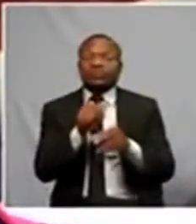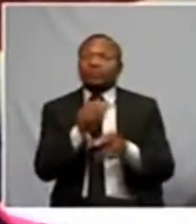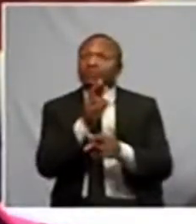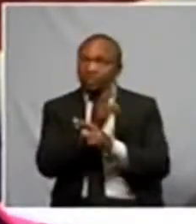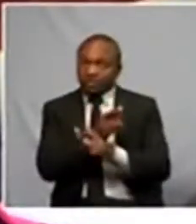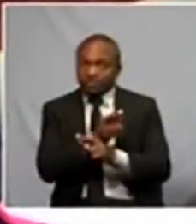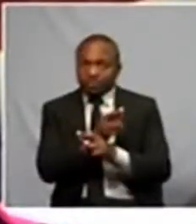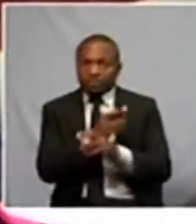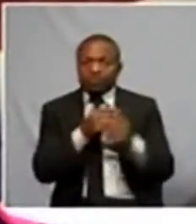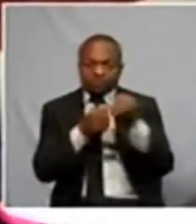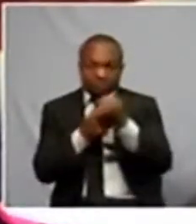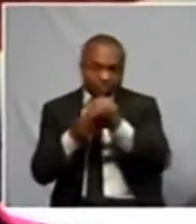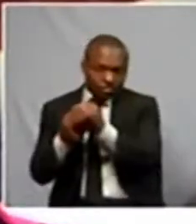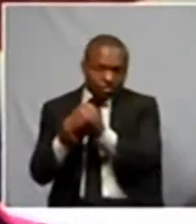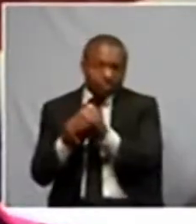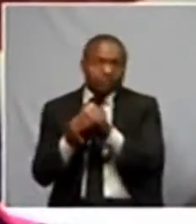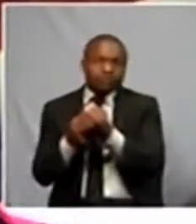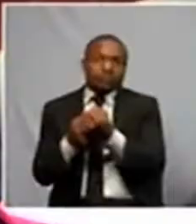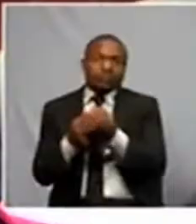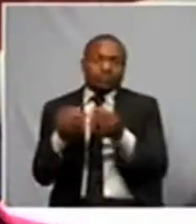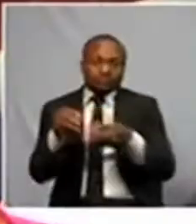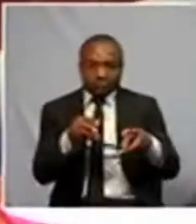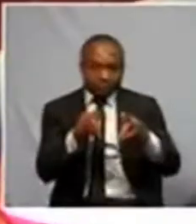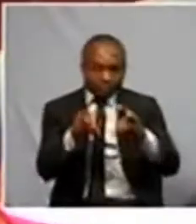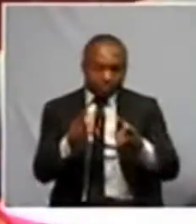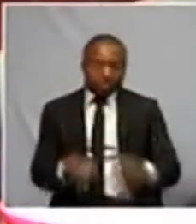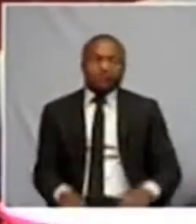on Subsidies and Countervailing Measures.